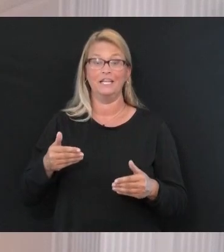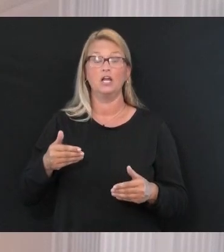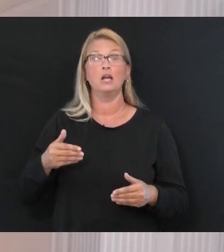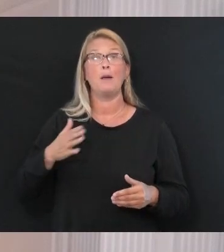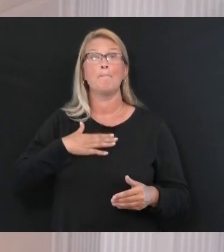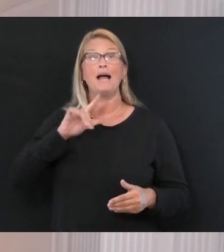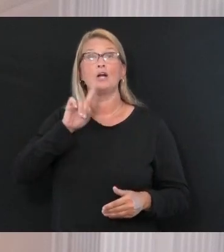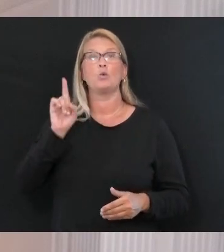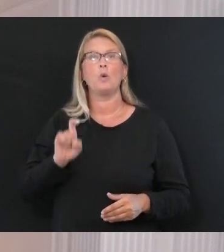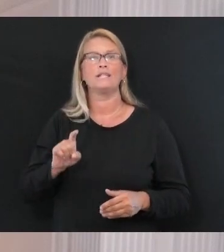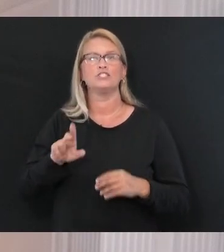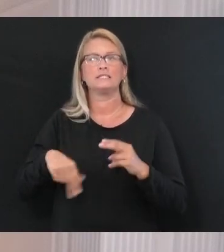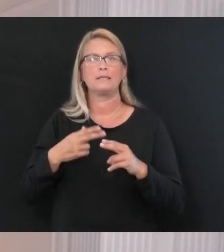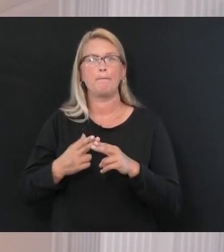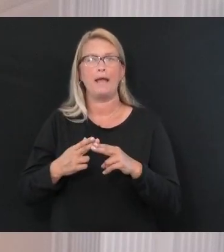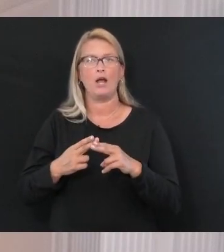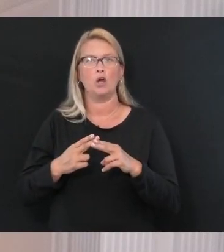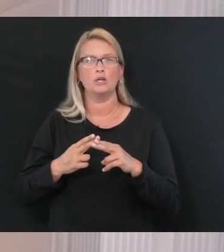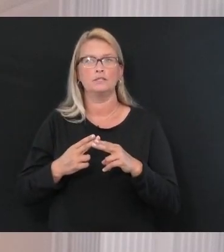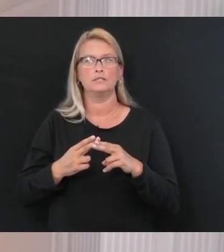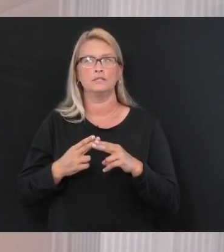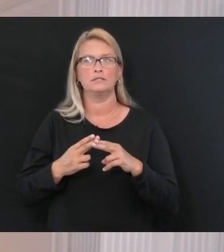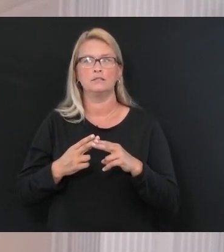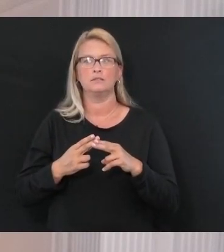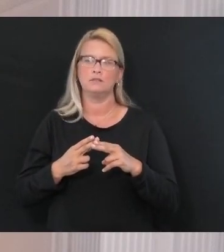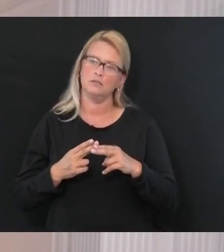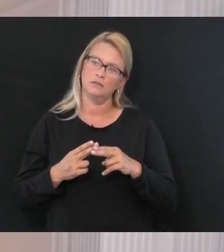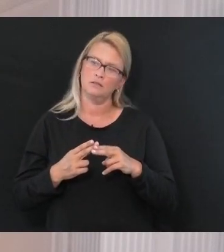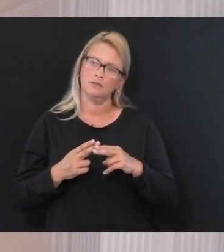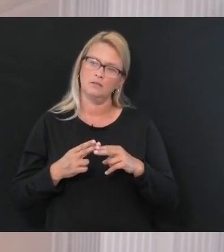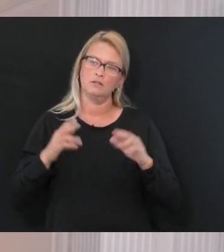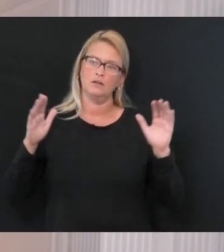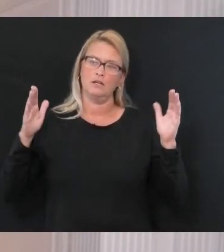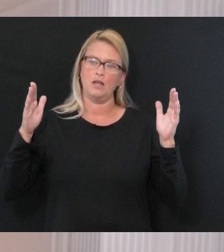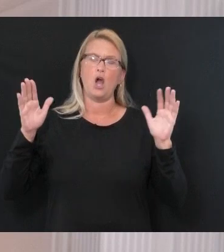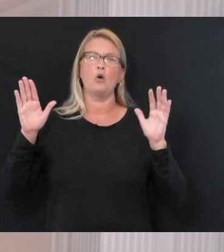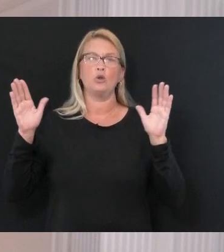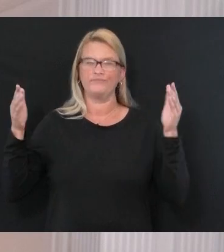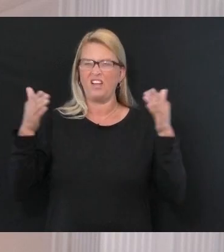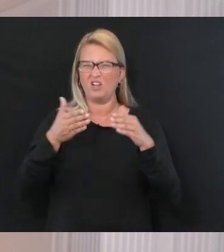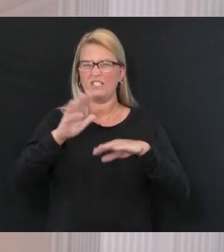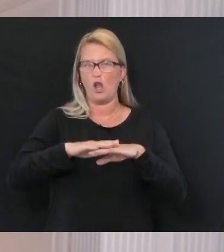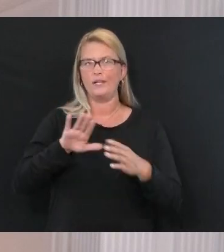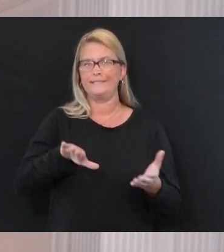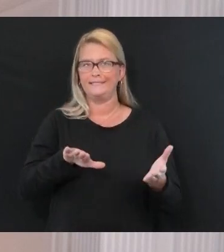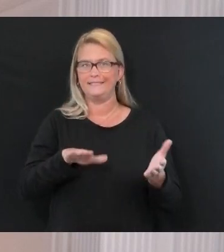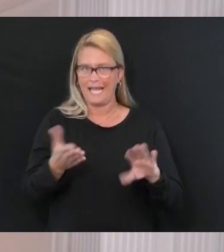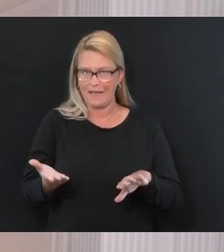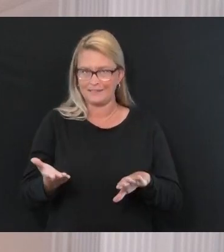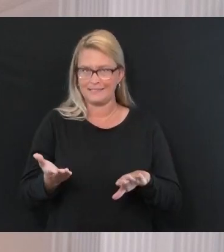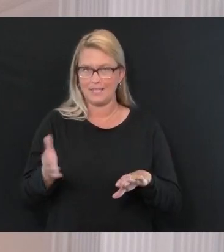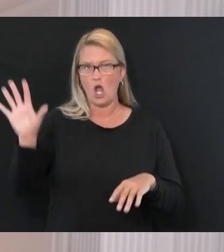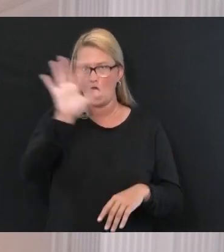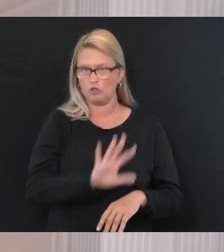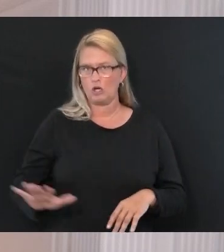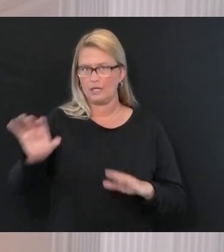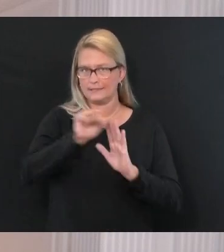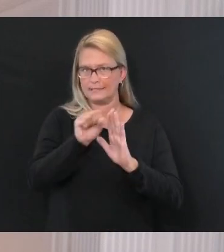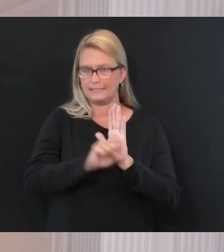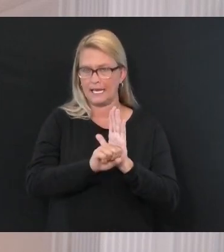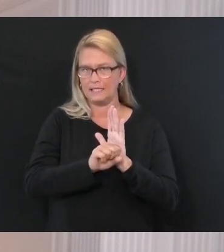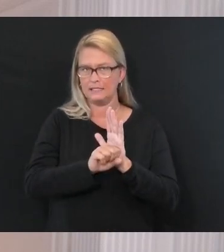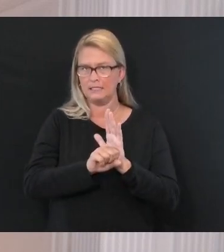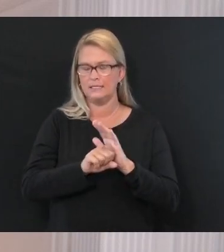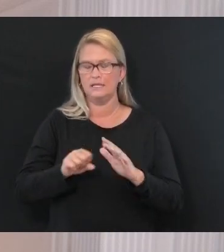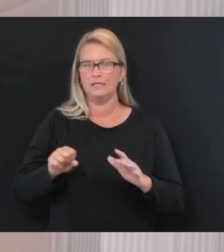I guess the concentration of deaths across the state. A colleague of mine pointed out to me, I believe it was yesterday, that if you look at past